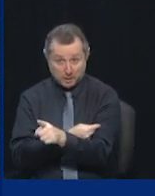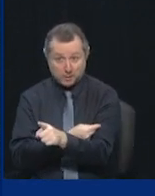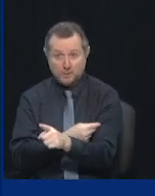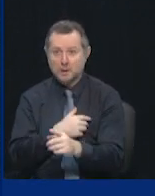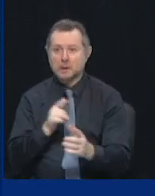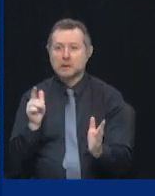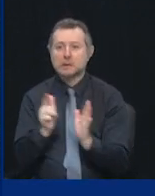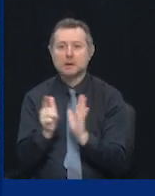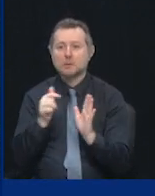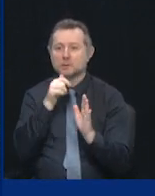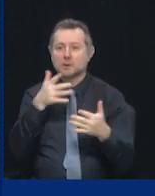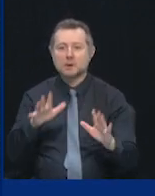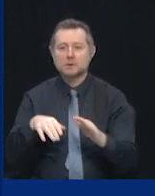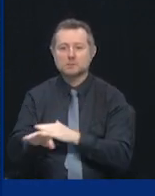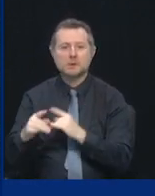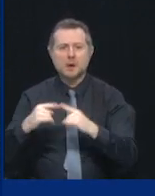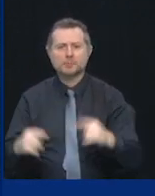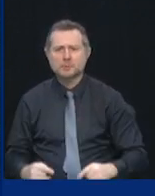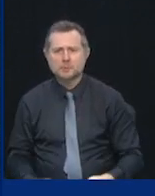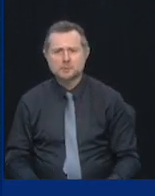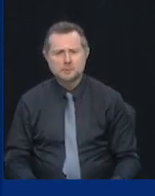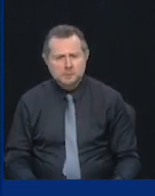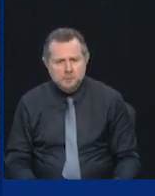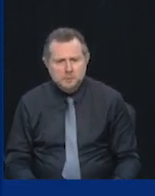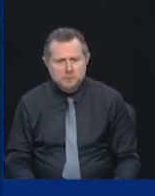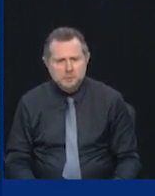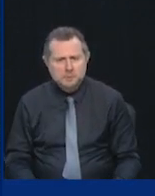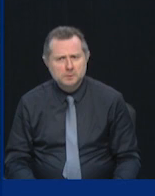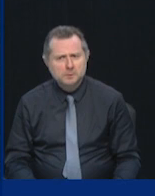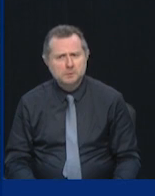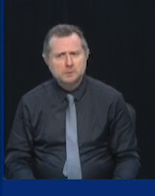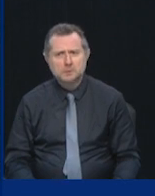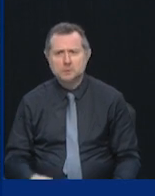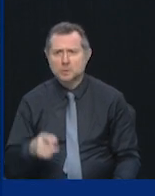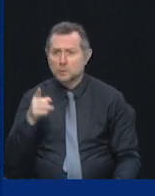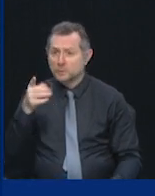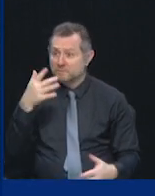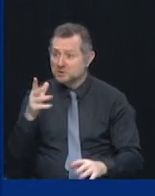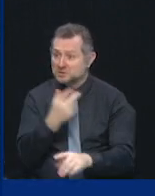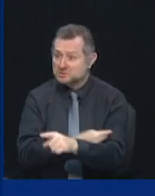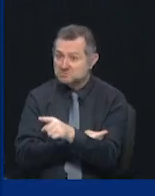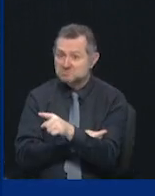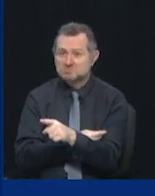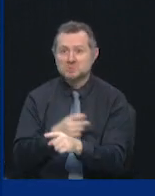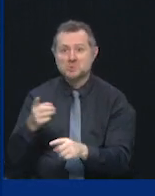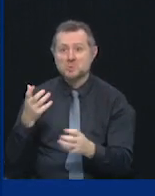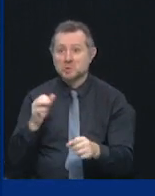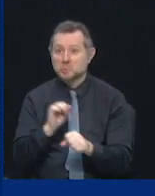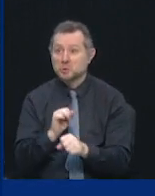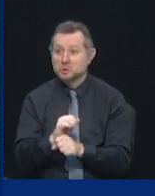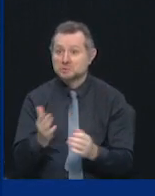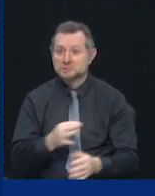camp. If you're vaccinated, you can't be a staff member at that camp.